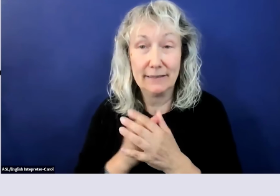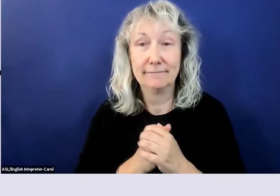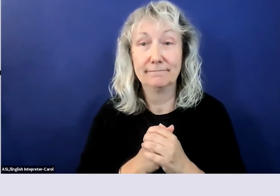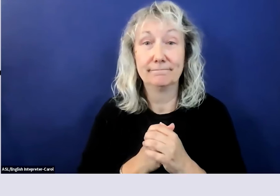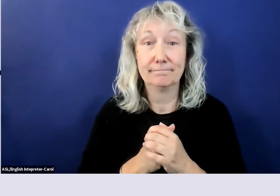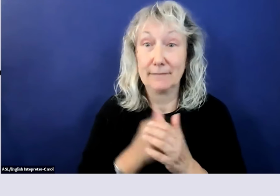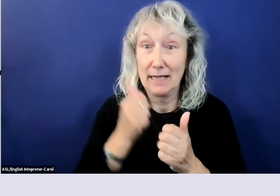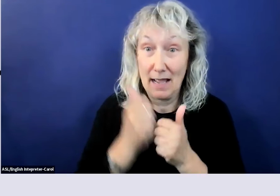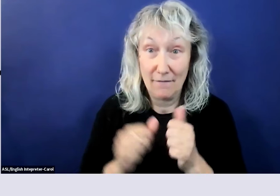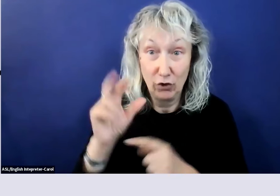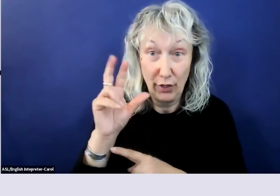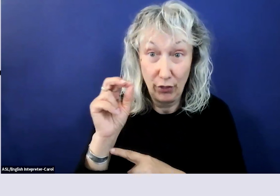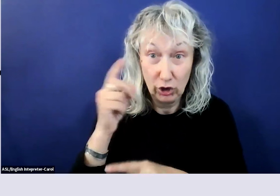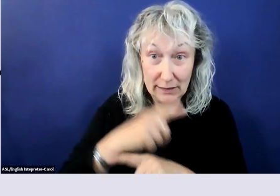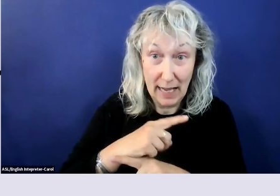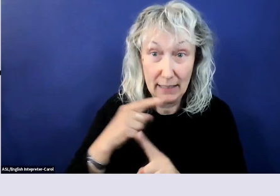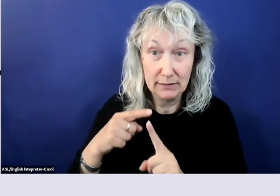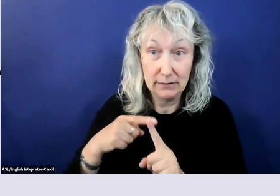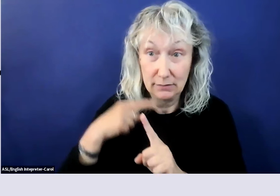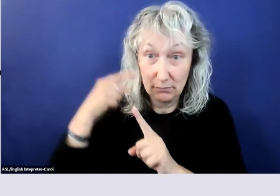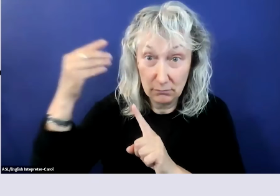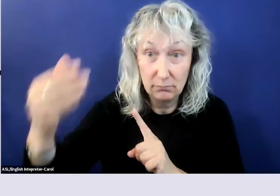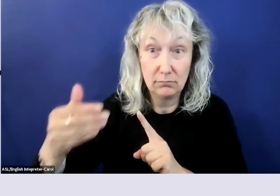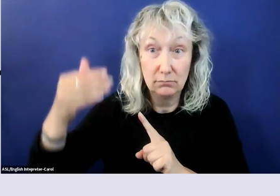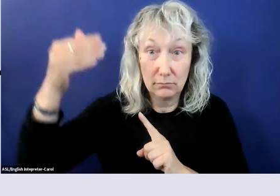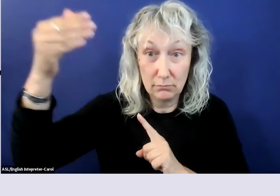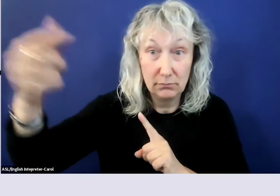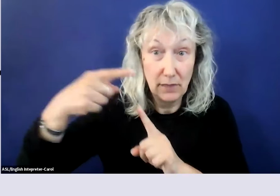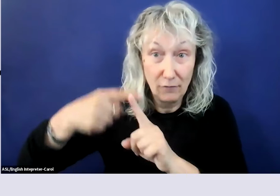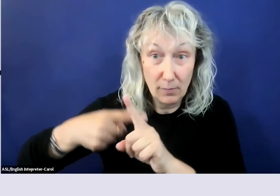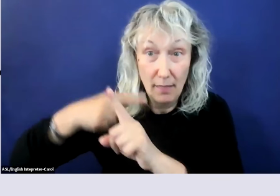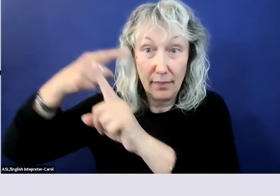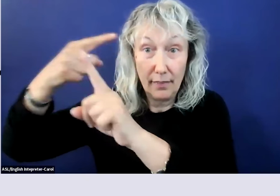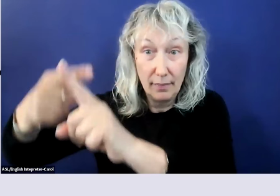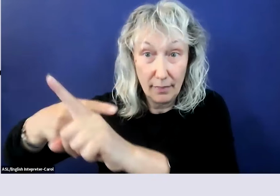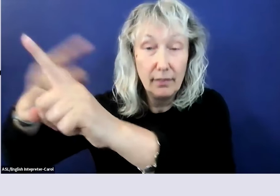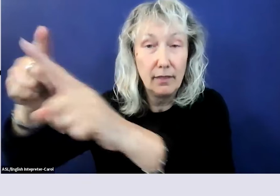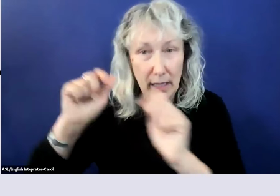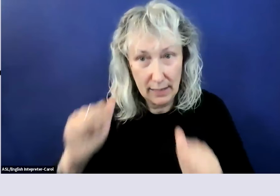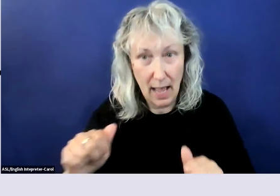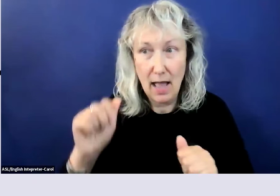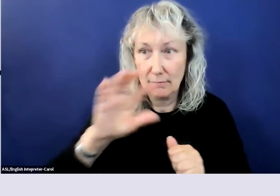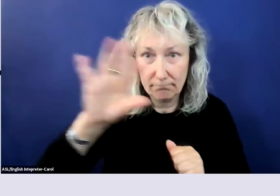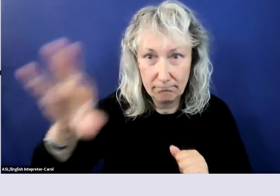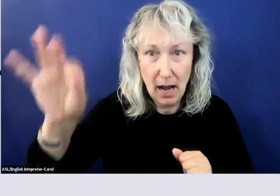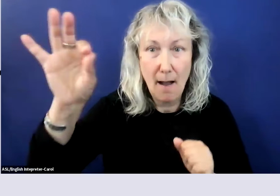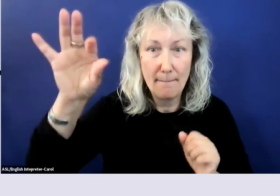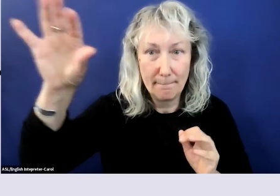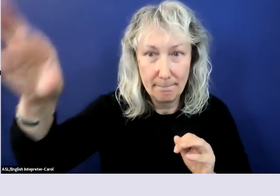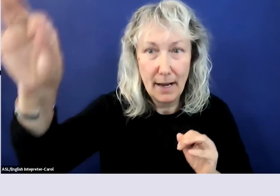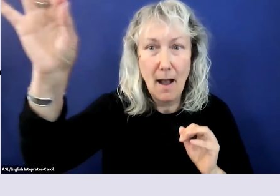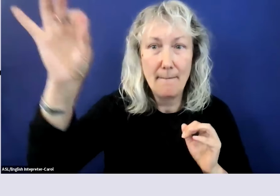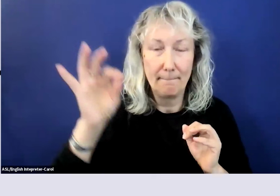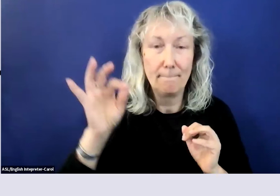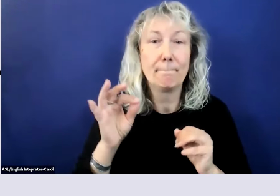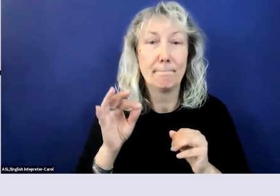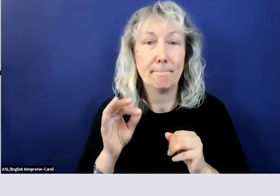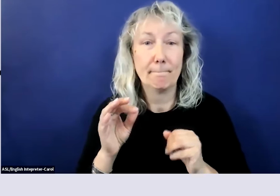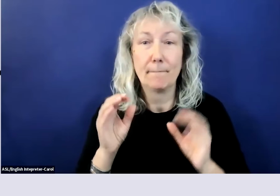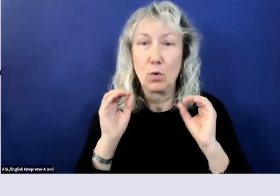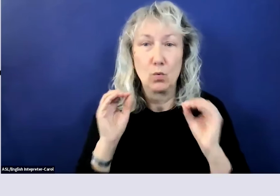every 30 days at no cost for as long as EPAP remains effective. And then there are some other items,